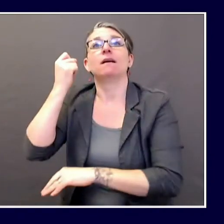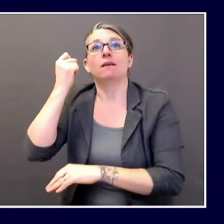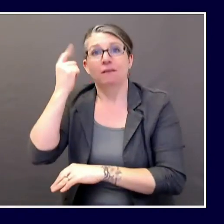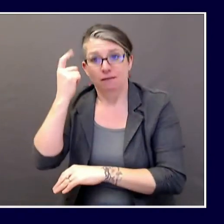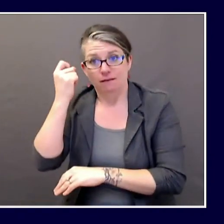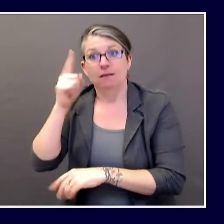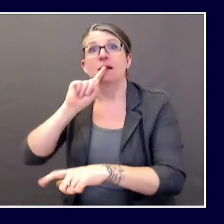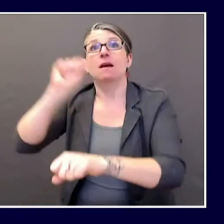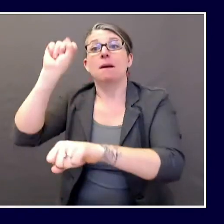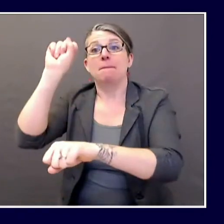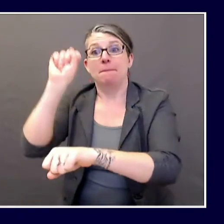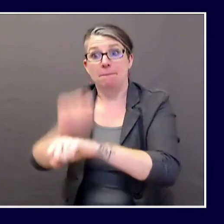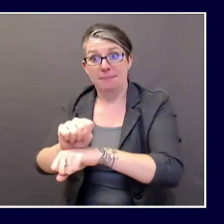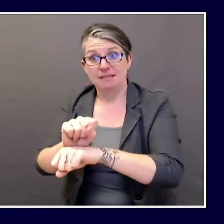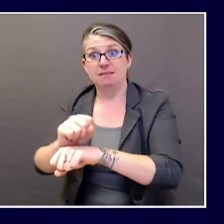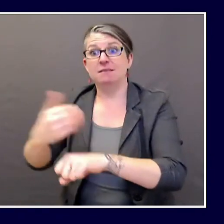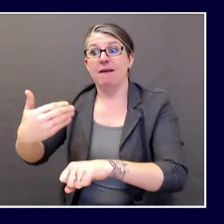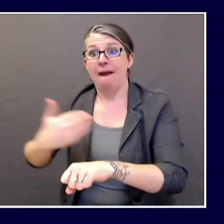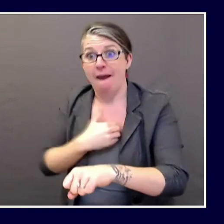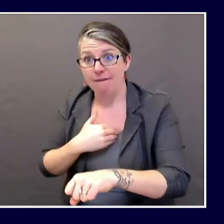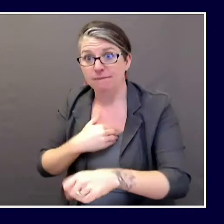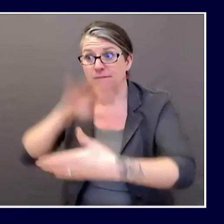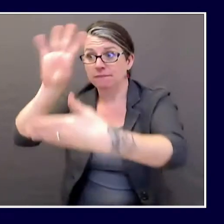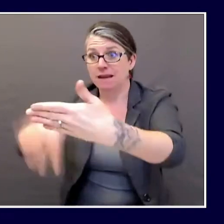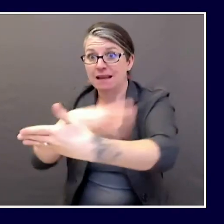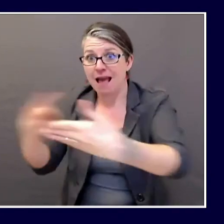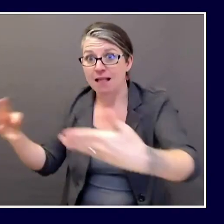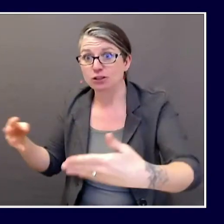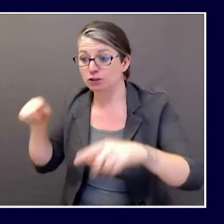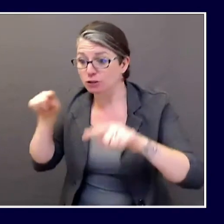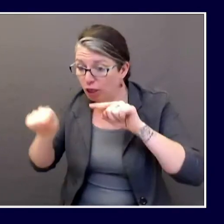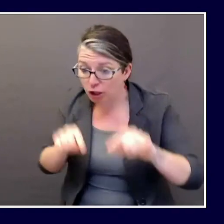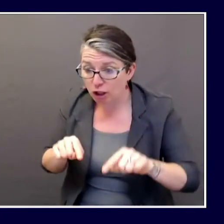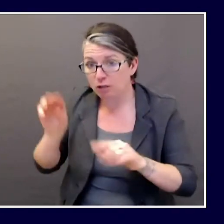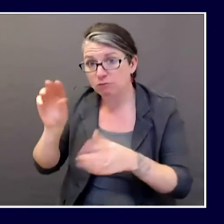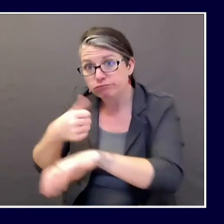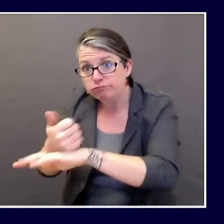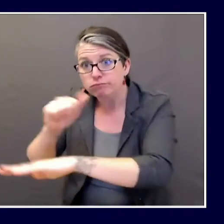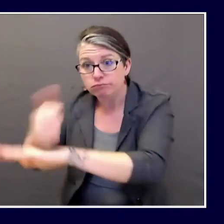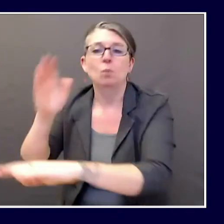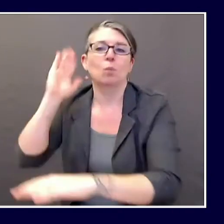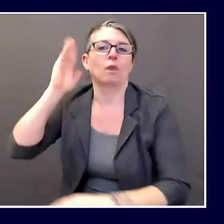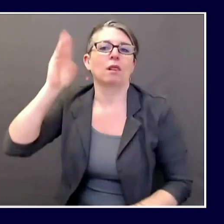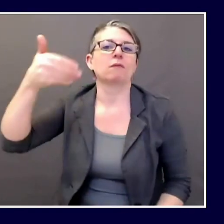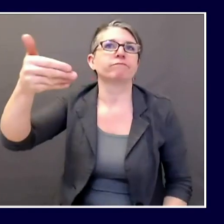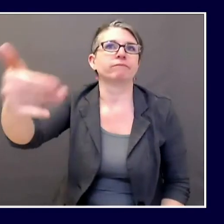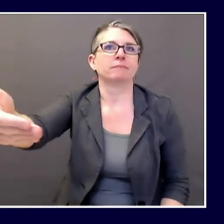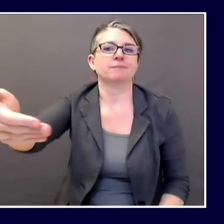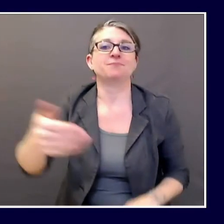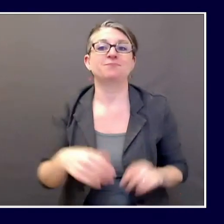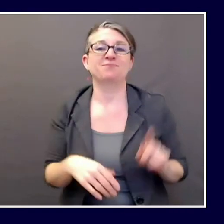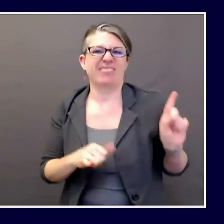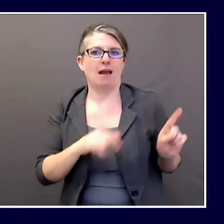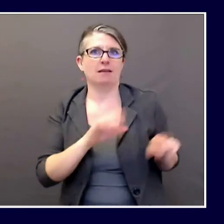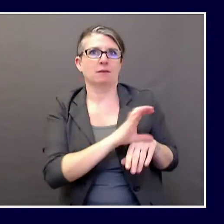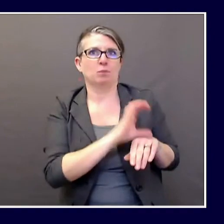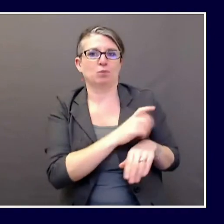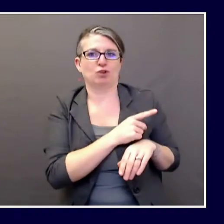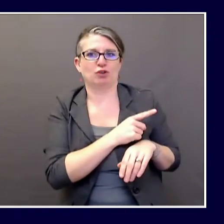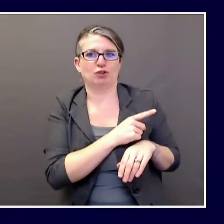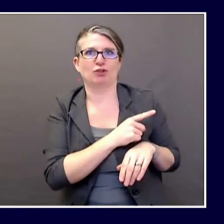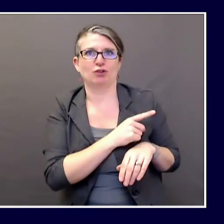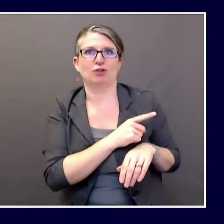platform that we are bringing on. That scheduling platform, Brian, it's going through the sandbox phase right now, and we're